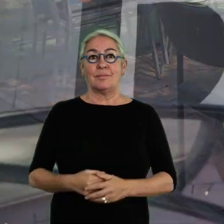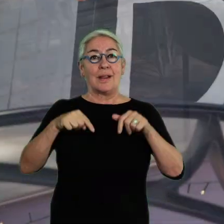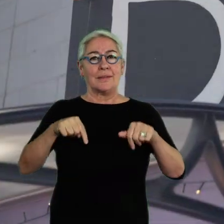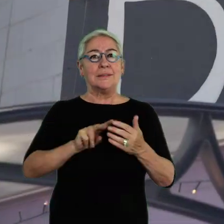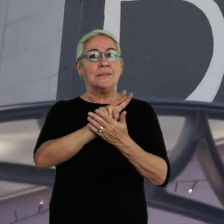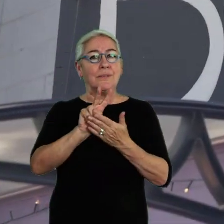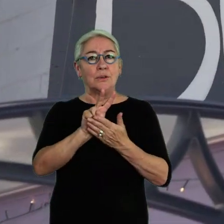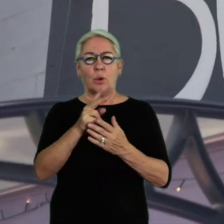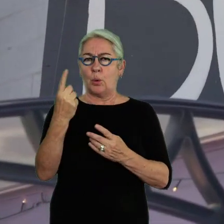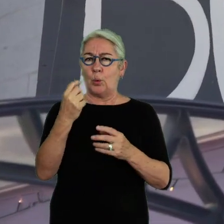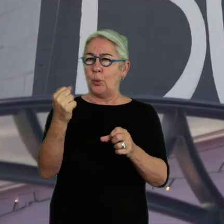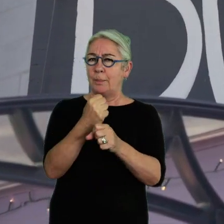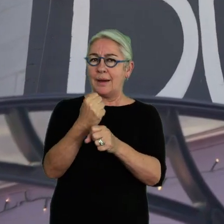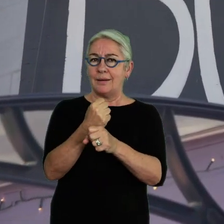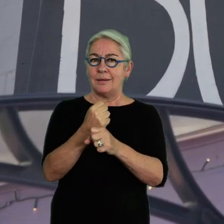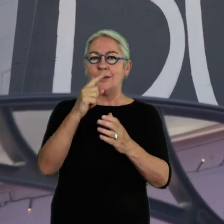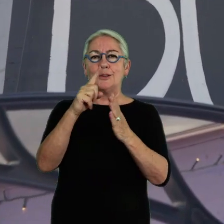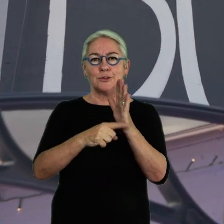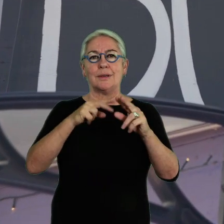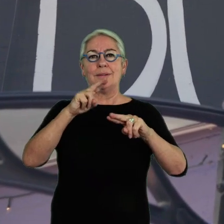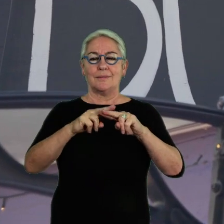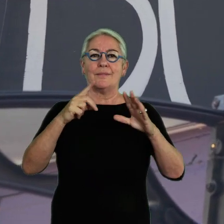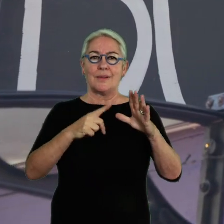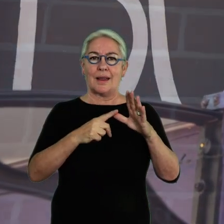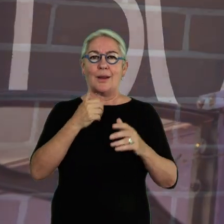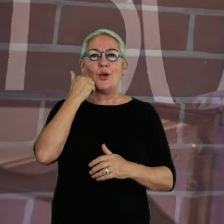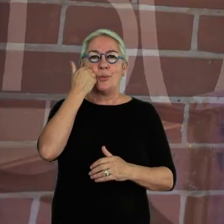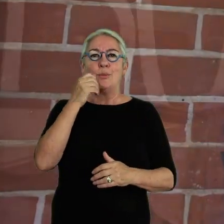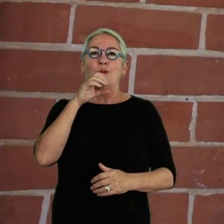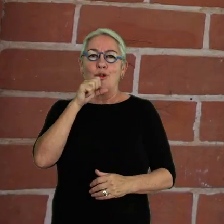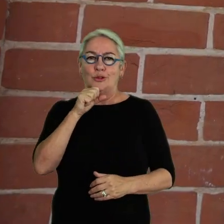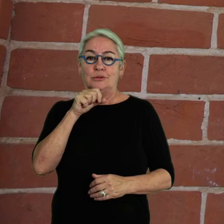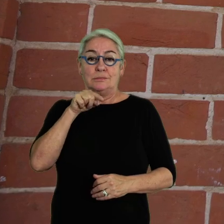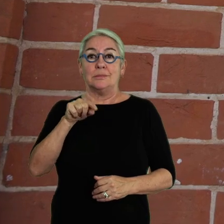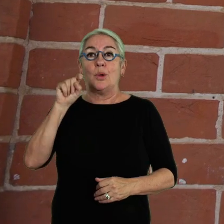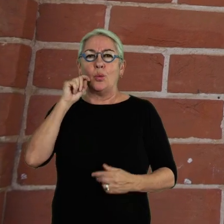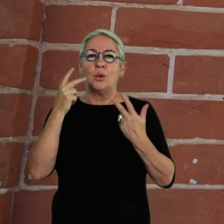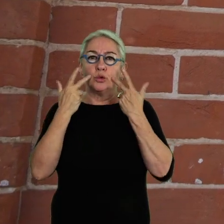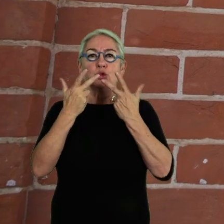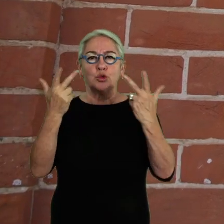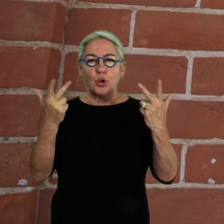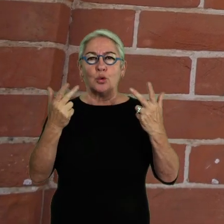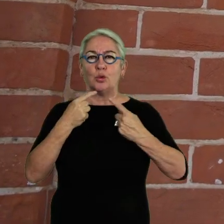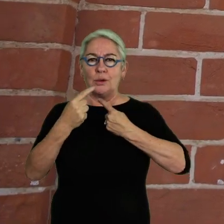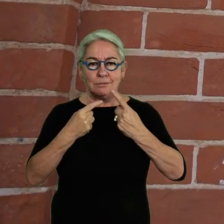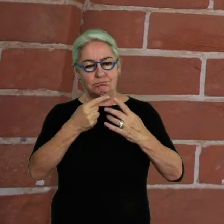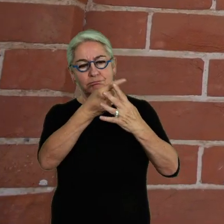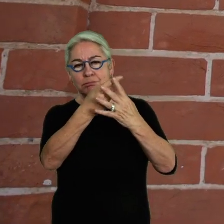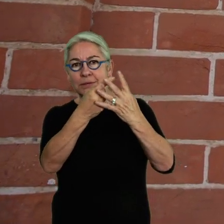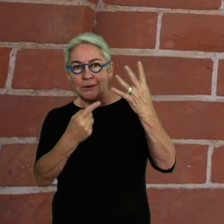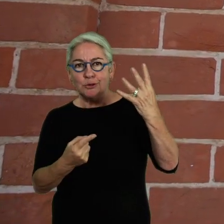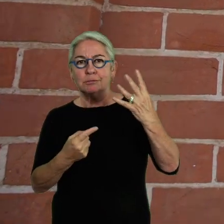This access video by JFA Purple Orange will take you through each of the spaces and give essential information about the venue's physical